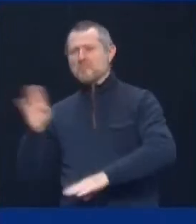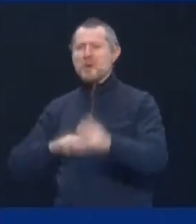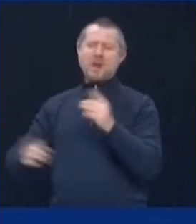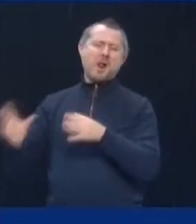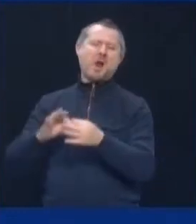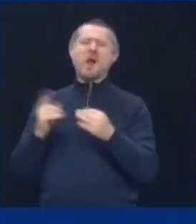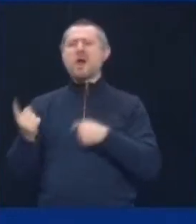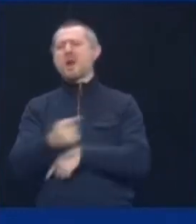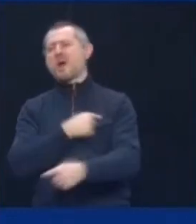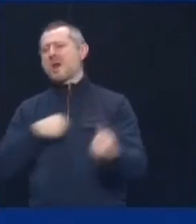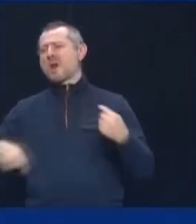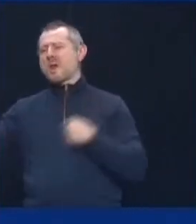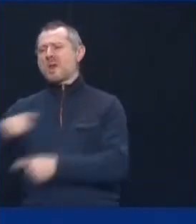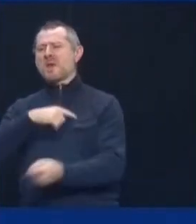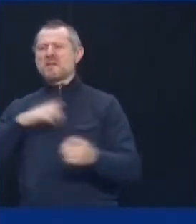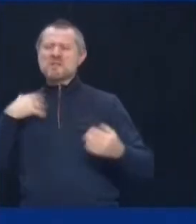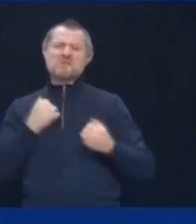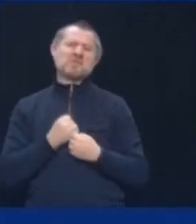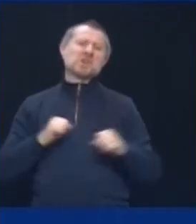Free Staten Island.